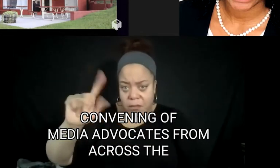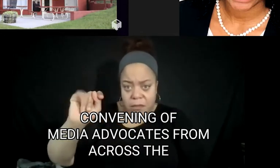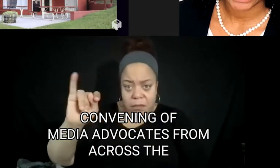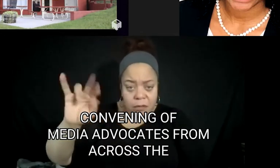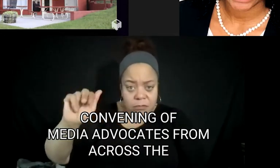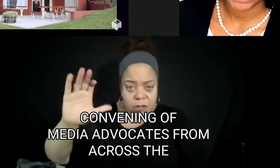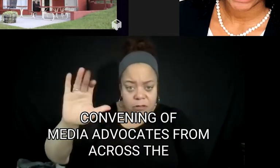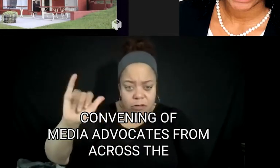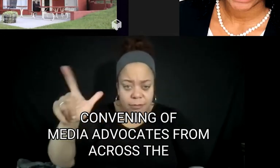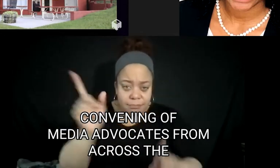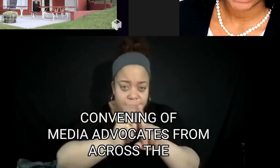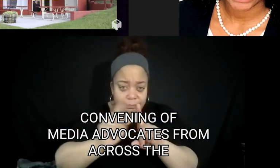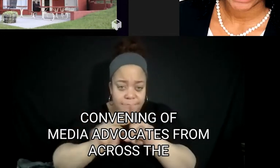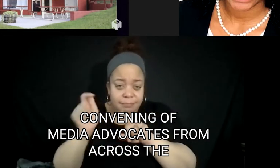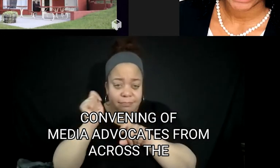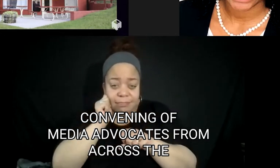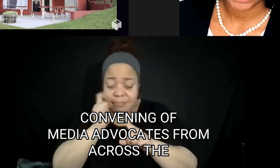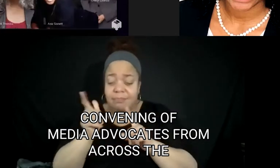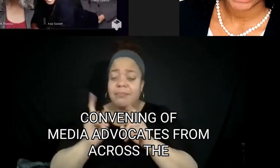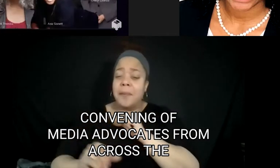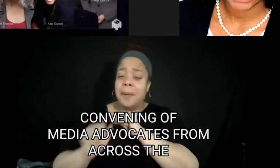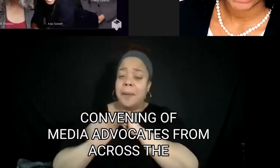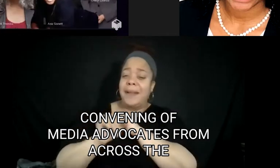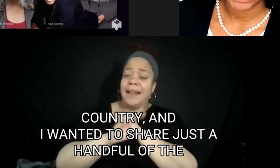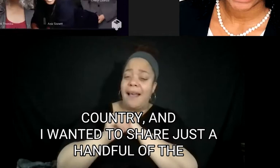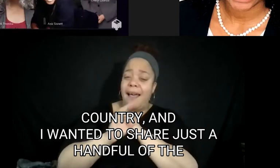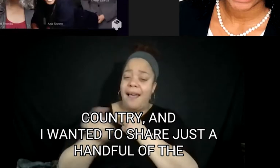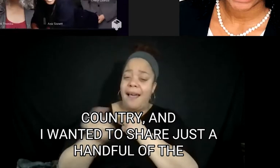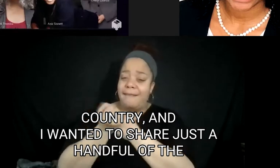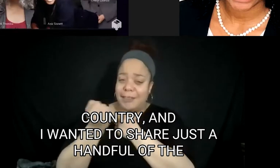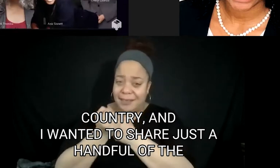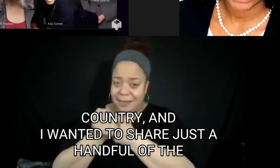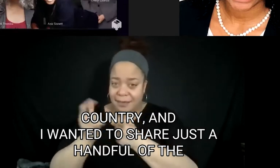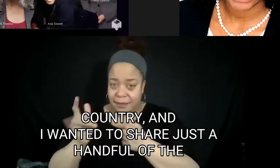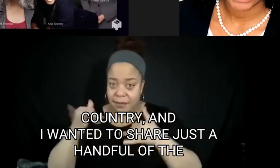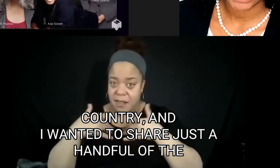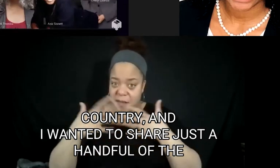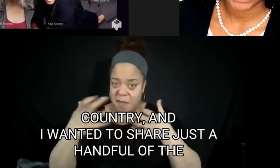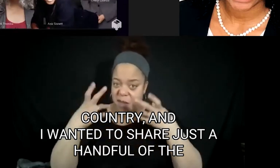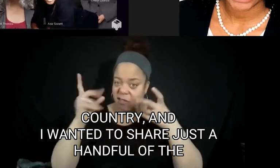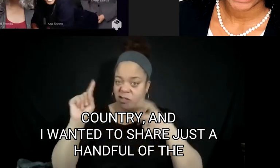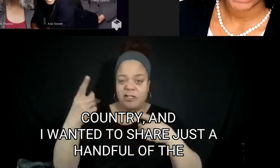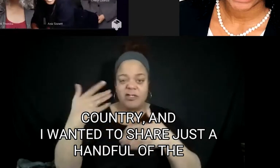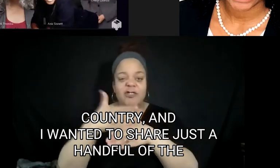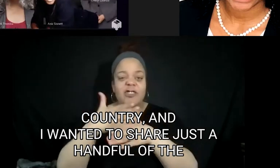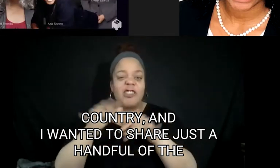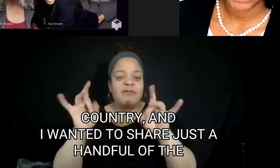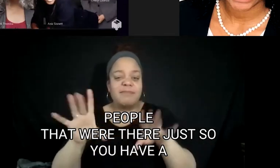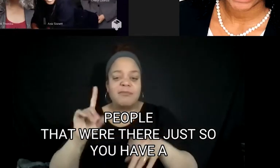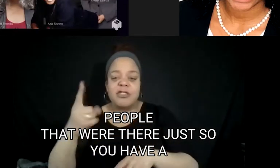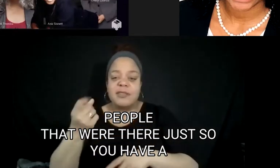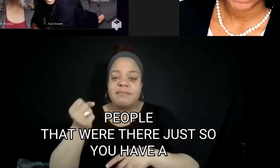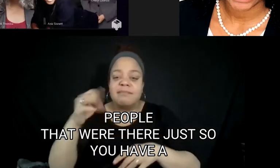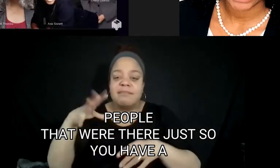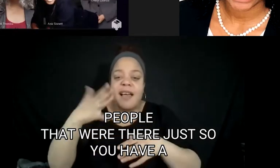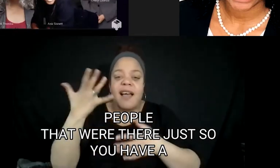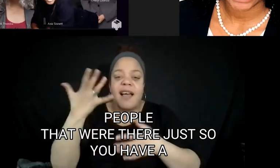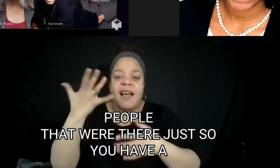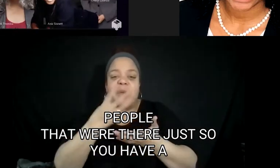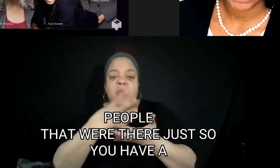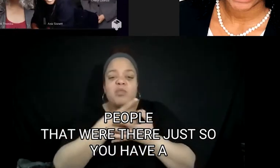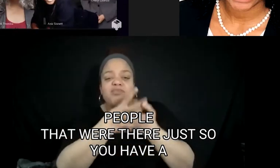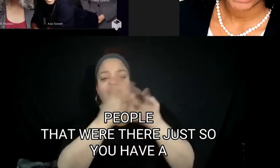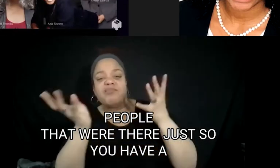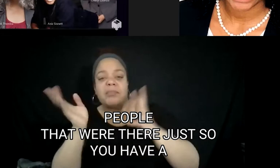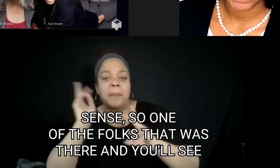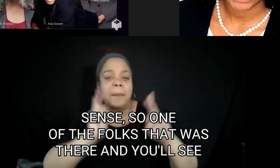a handful of the people that were there, just so you have a sense. So one of the folks that was there, and you'll see them on the